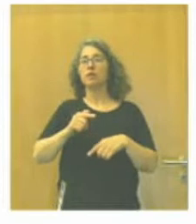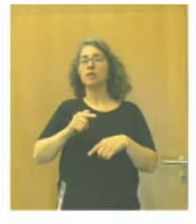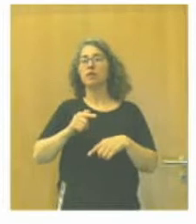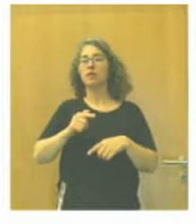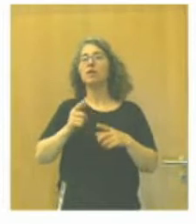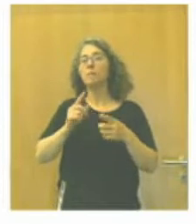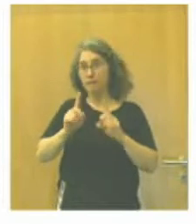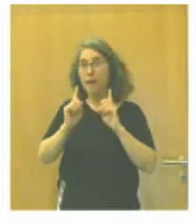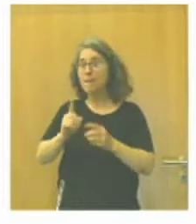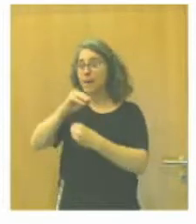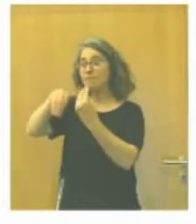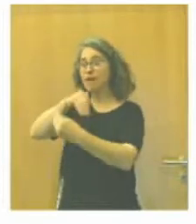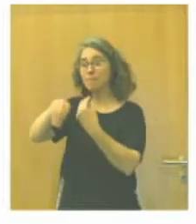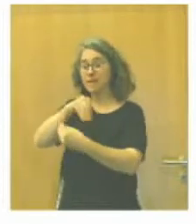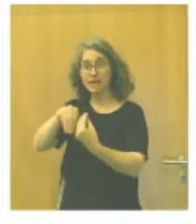medication.